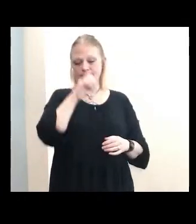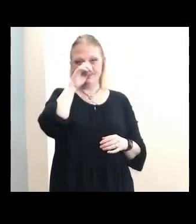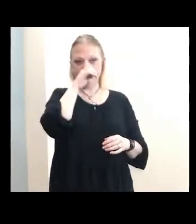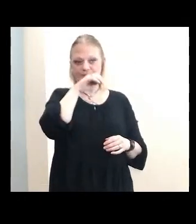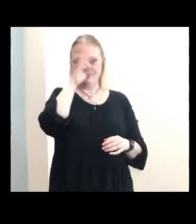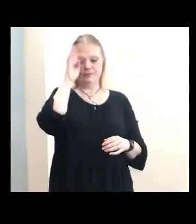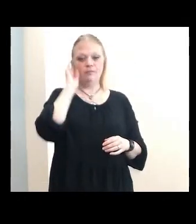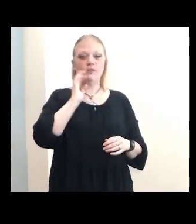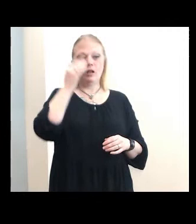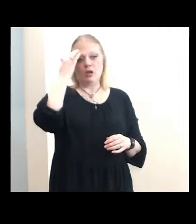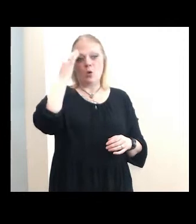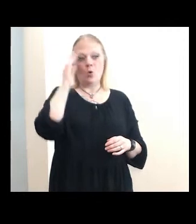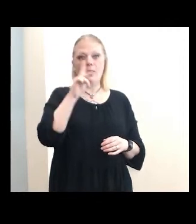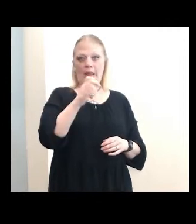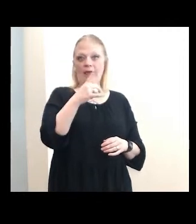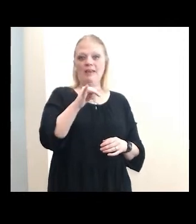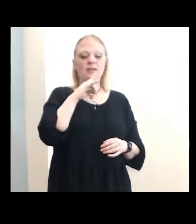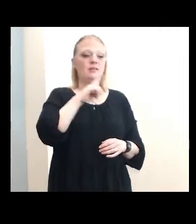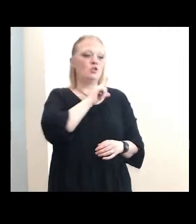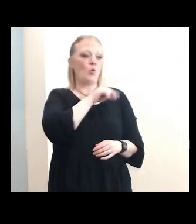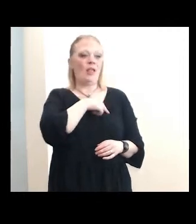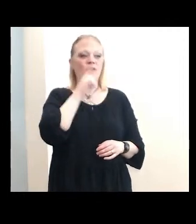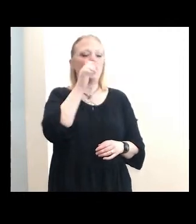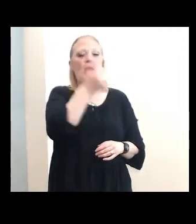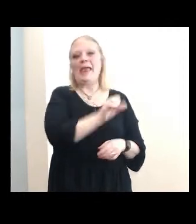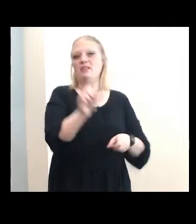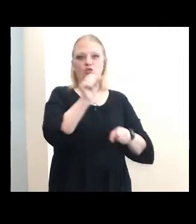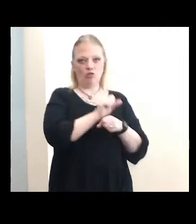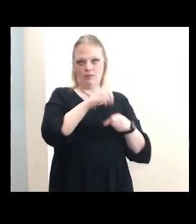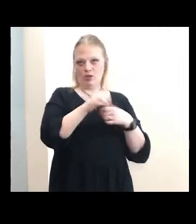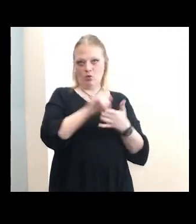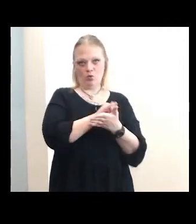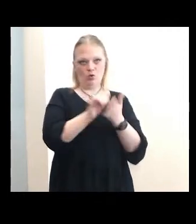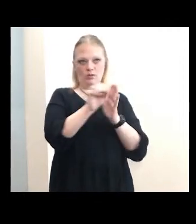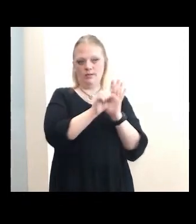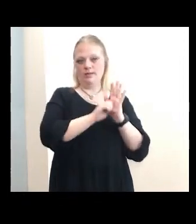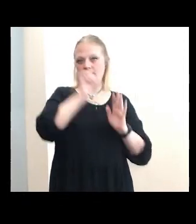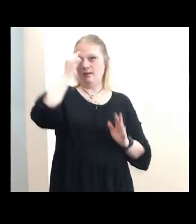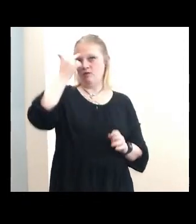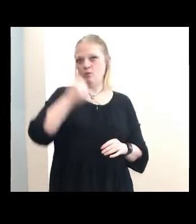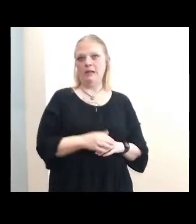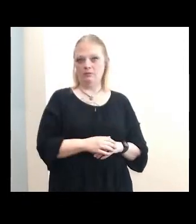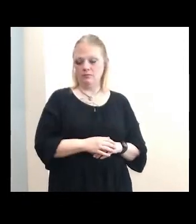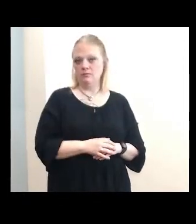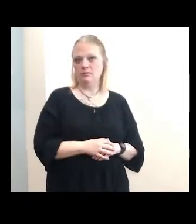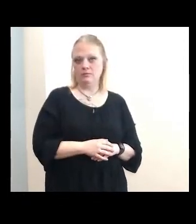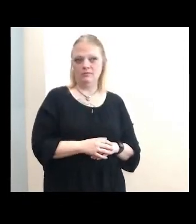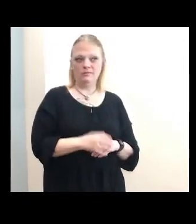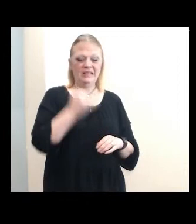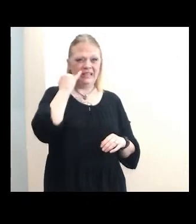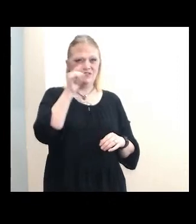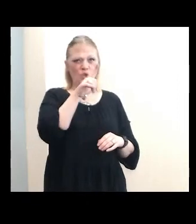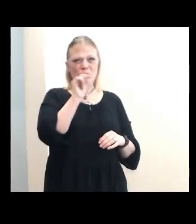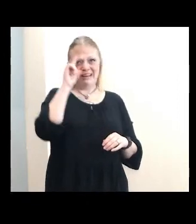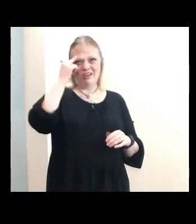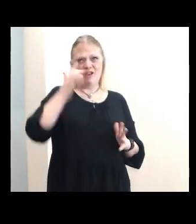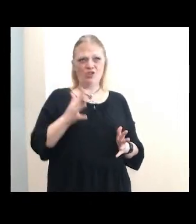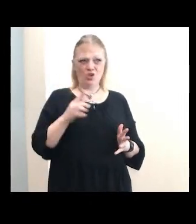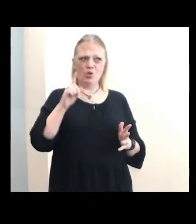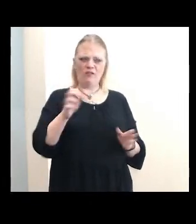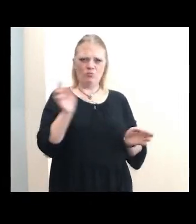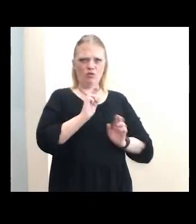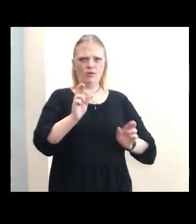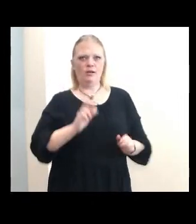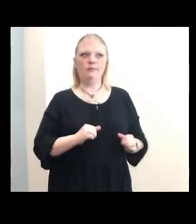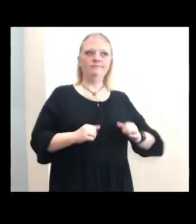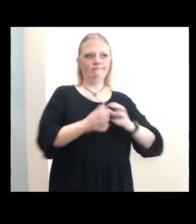And I know that Kathy is qualified for any job in New York State government. Because if you're lieutenant governor, you've got to be ready to step